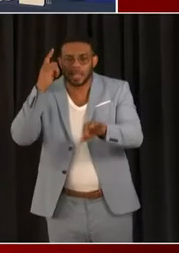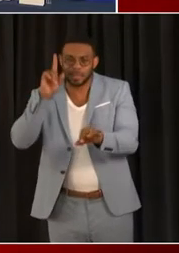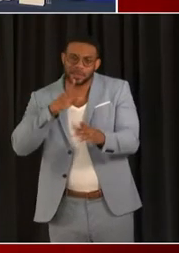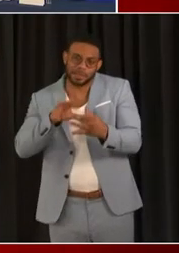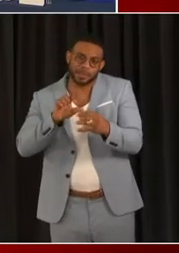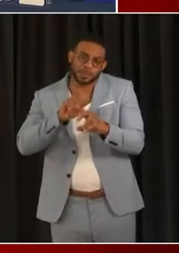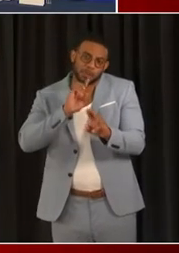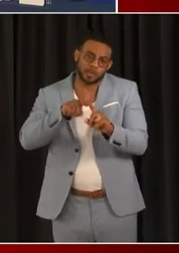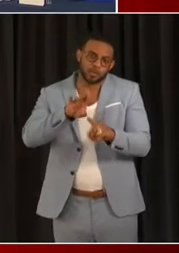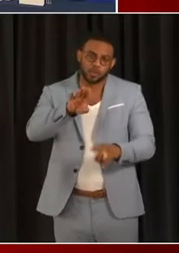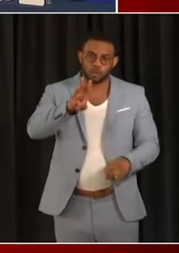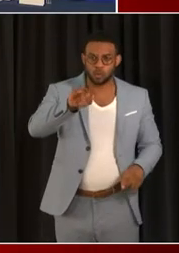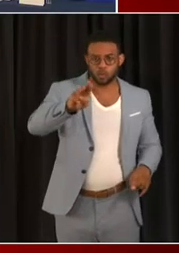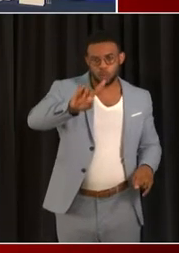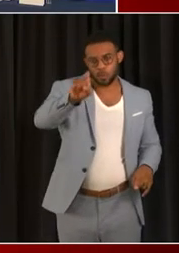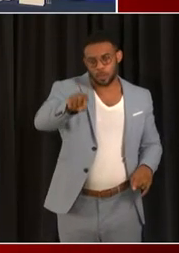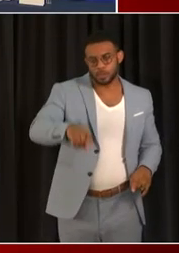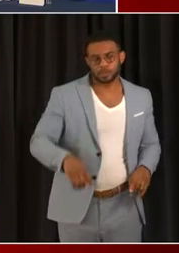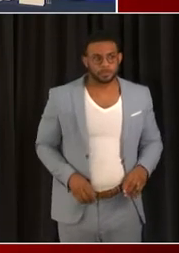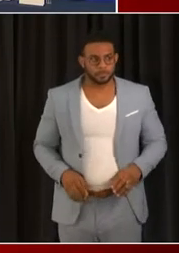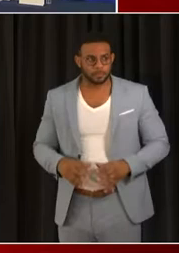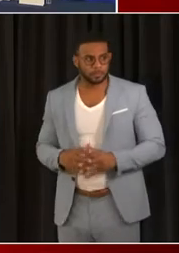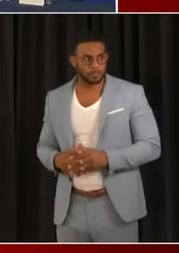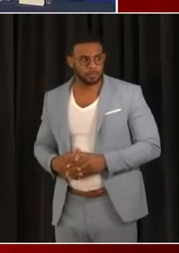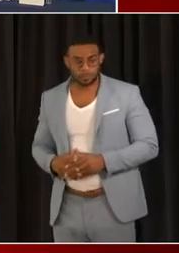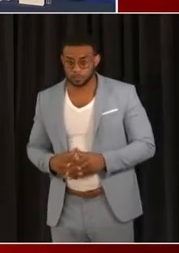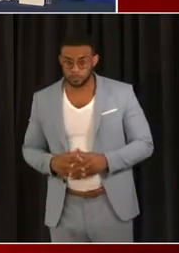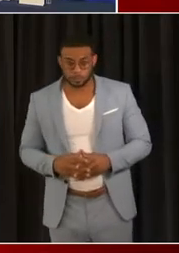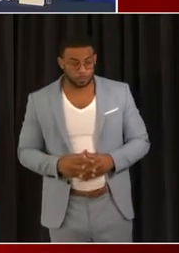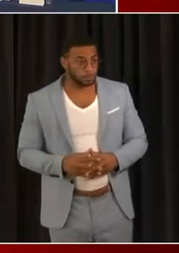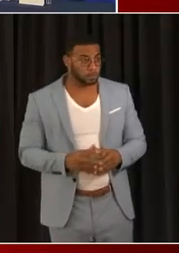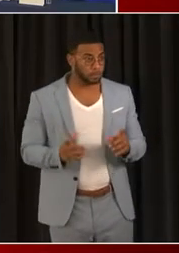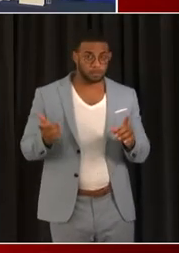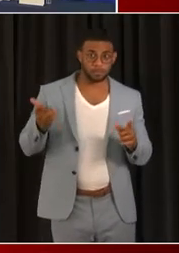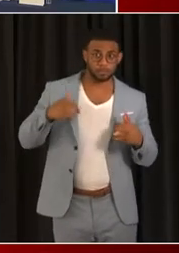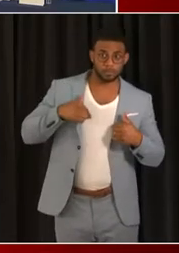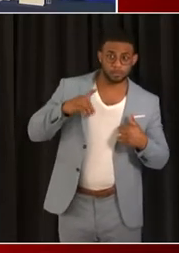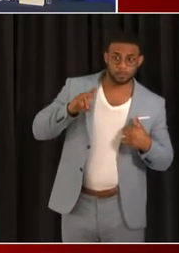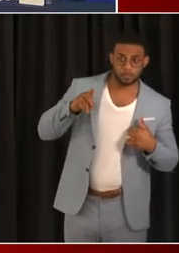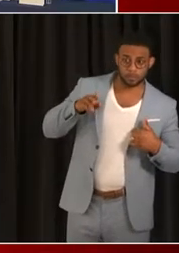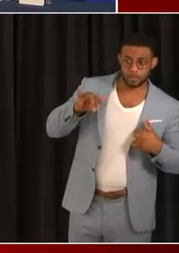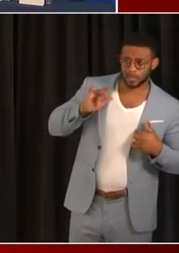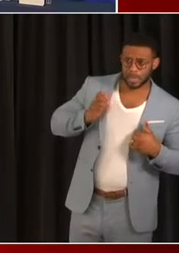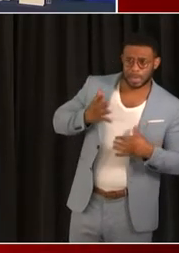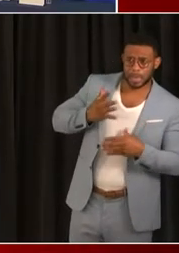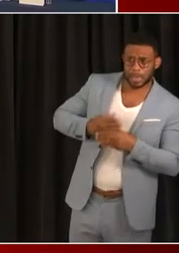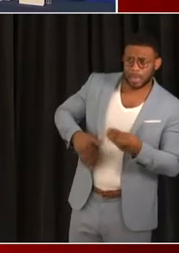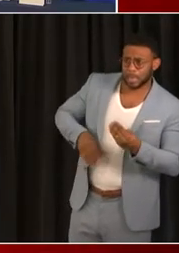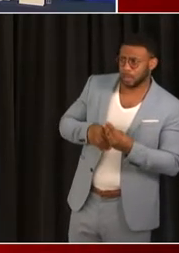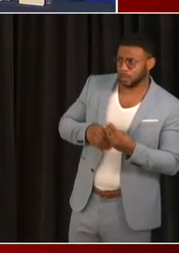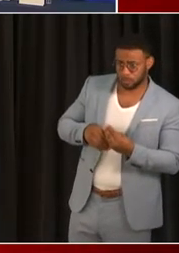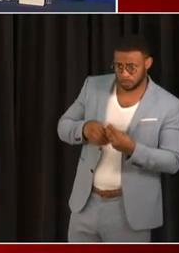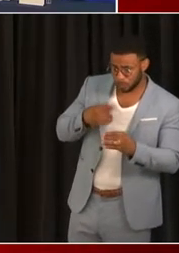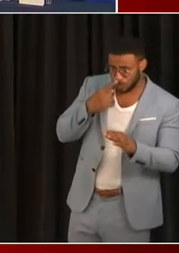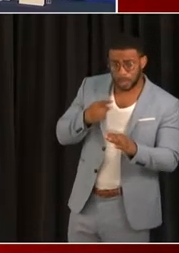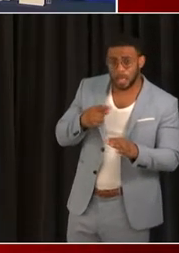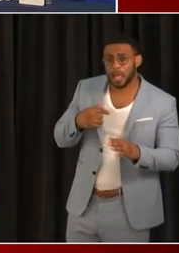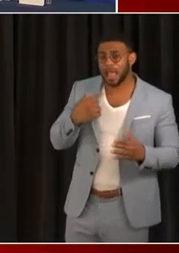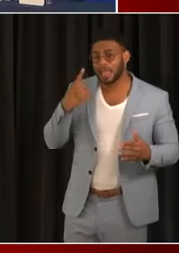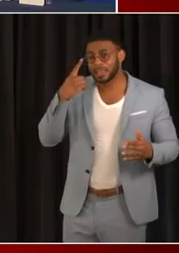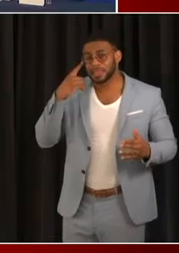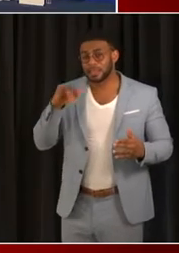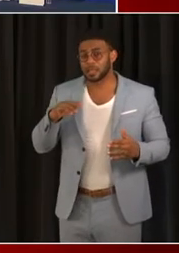I would mention to respond to William's question. No, definitely. Can I just add? Yeah, definitely. Can I just add? Yeah.